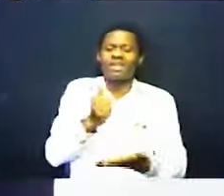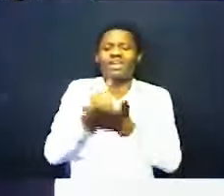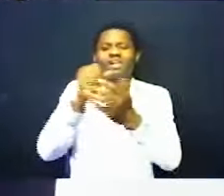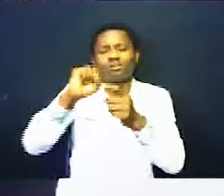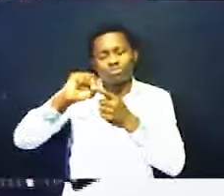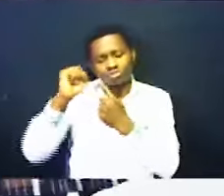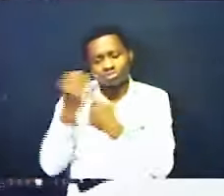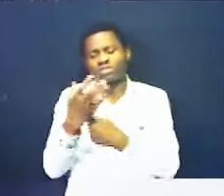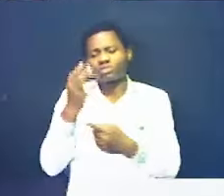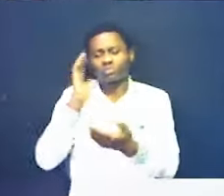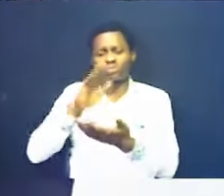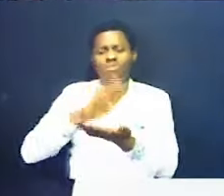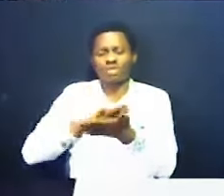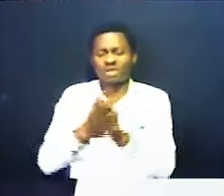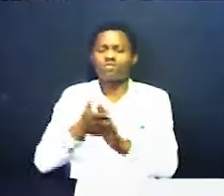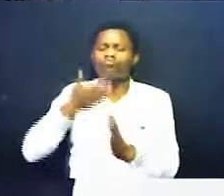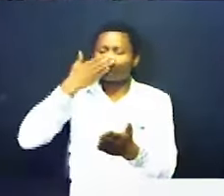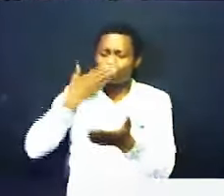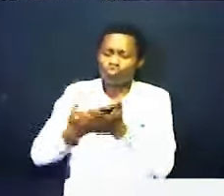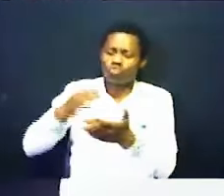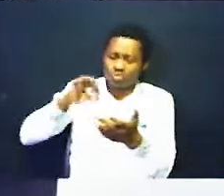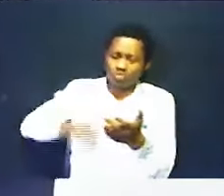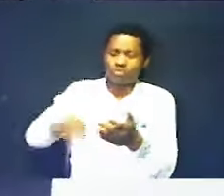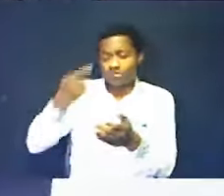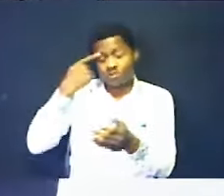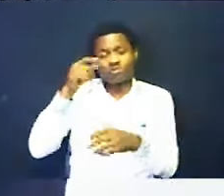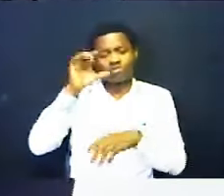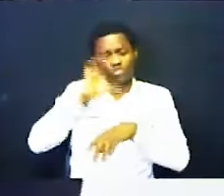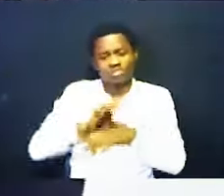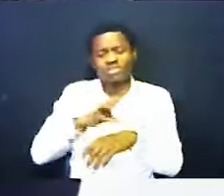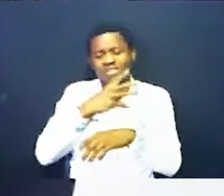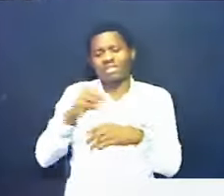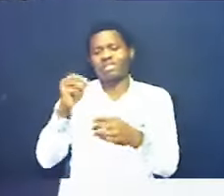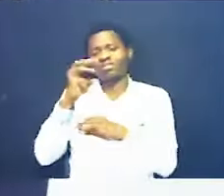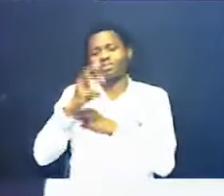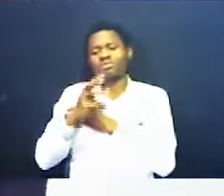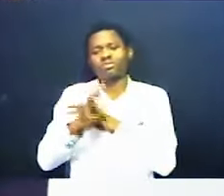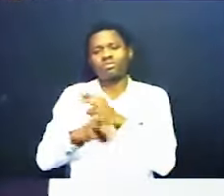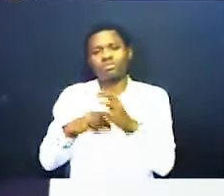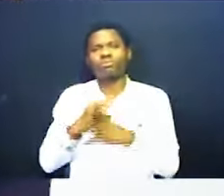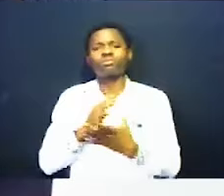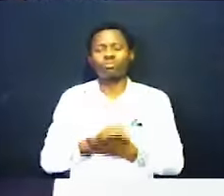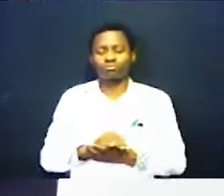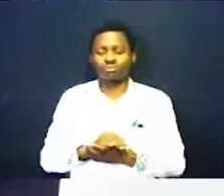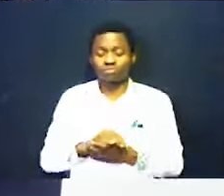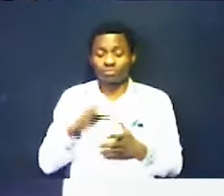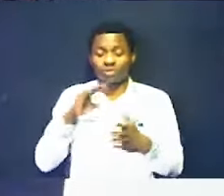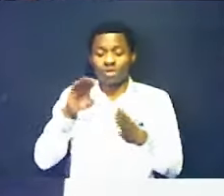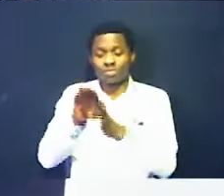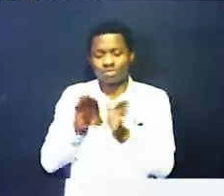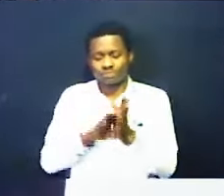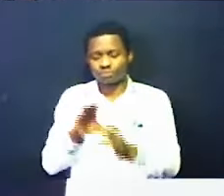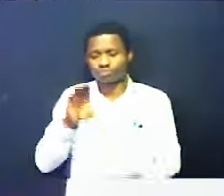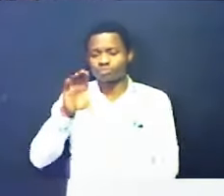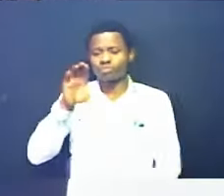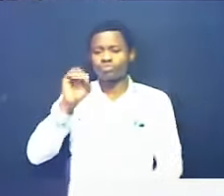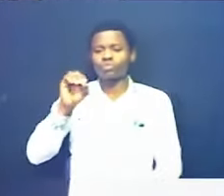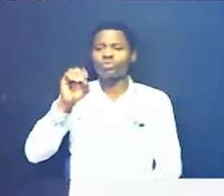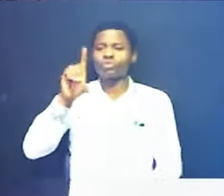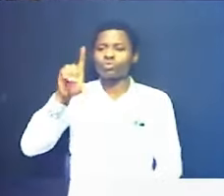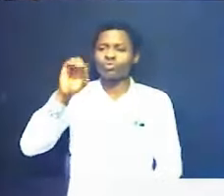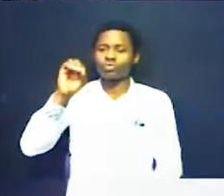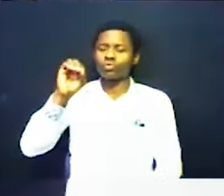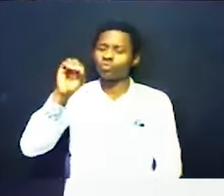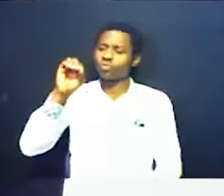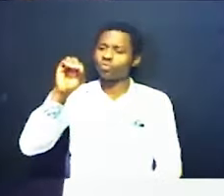enwehia no san se benya faso de e dia masore no ene oman no. Colossians 3 verse 21. Omi enhwe bibi e wo